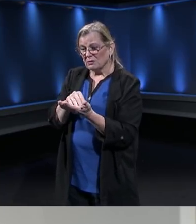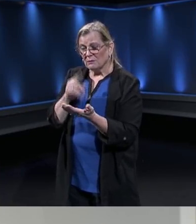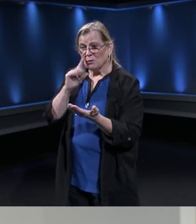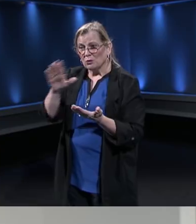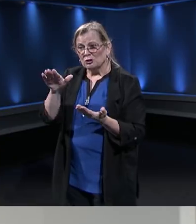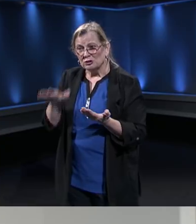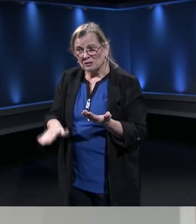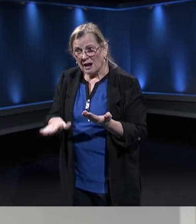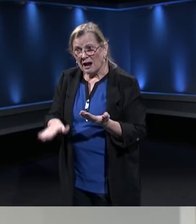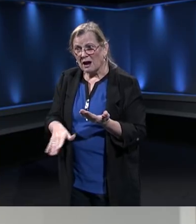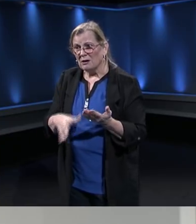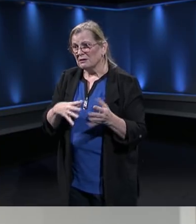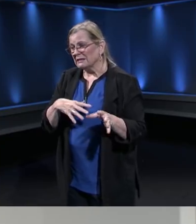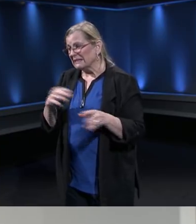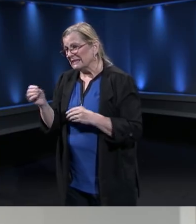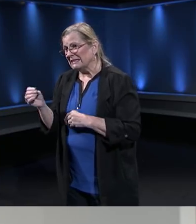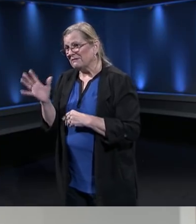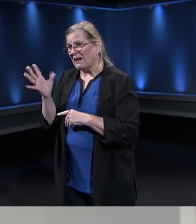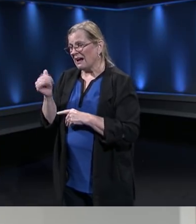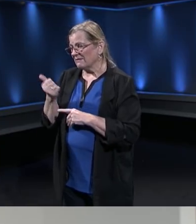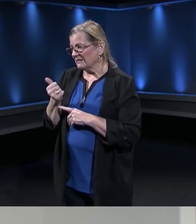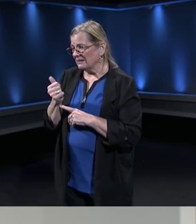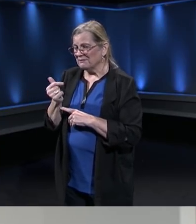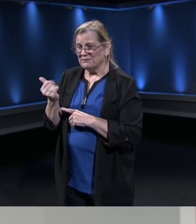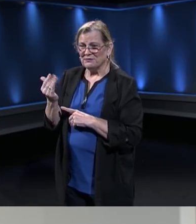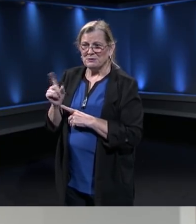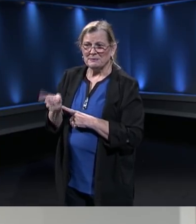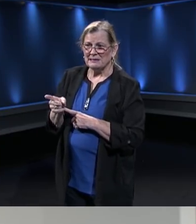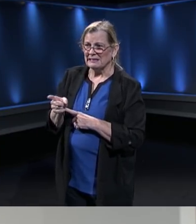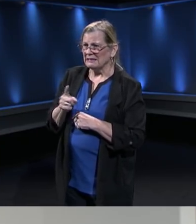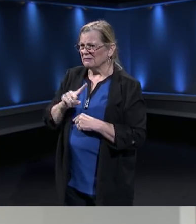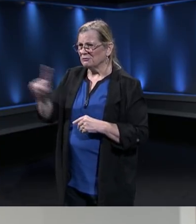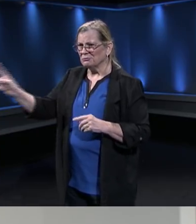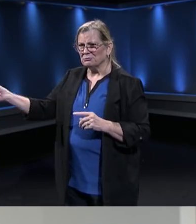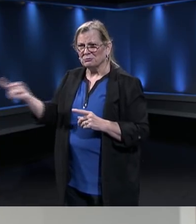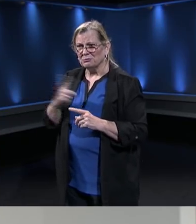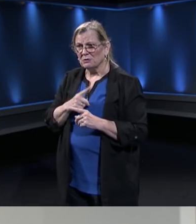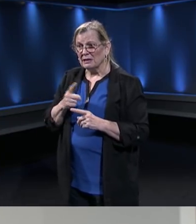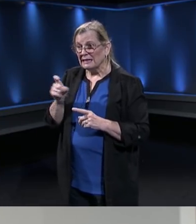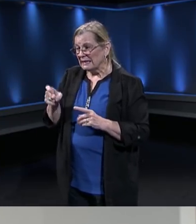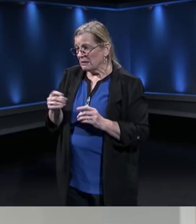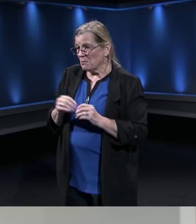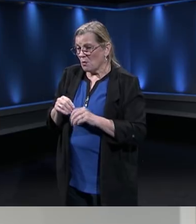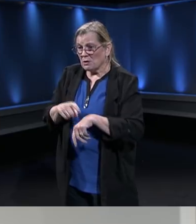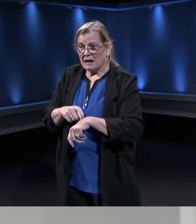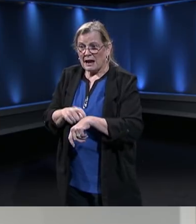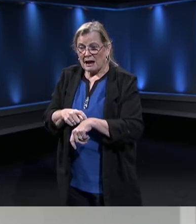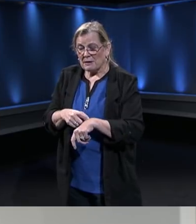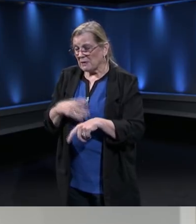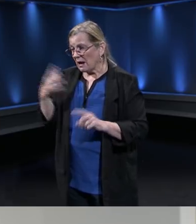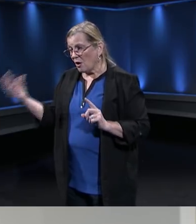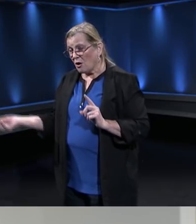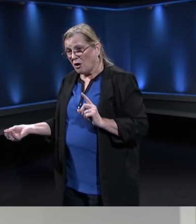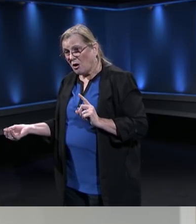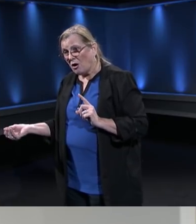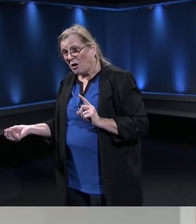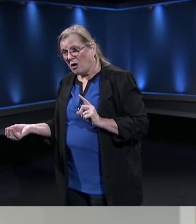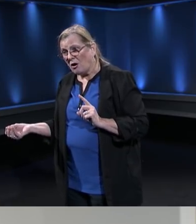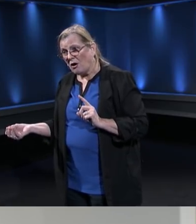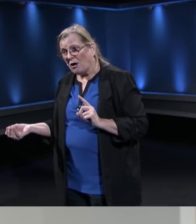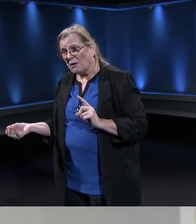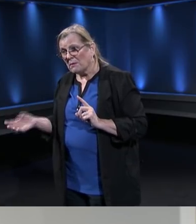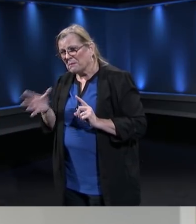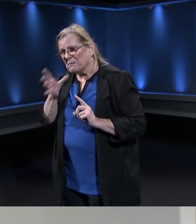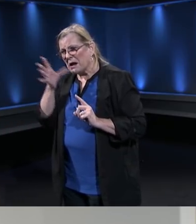minutes, 15 minutes, even more time, then you need to, as a parent, you know